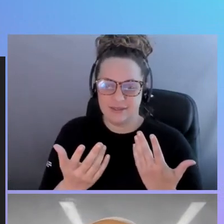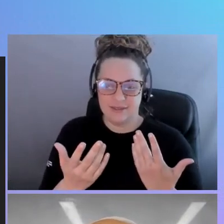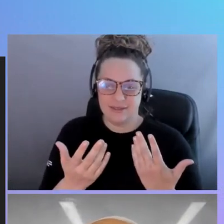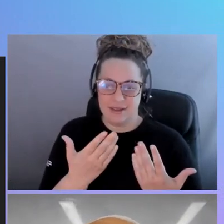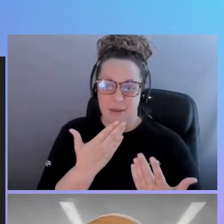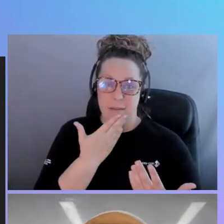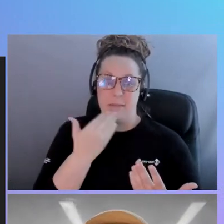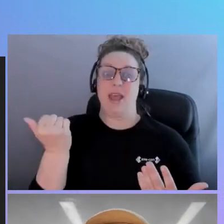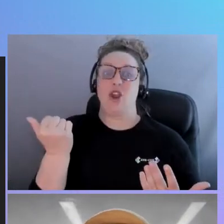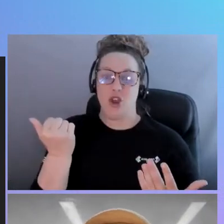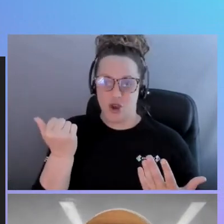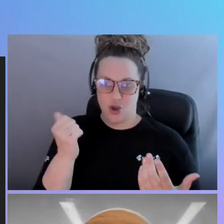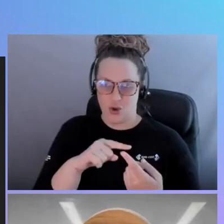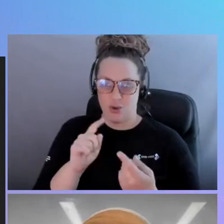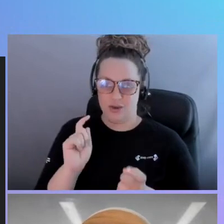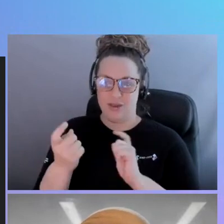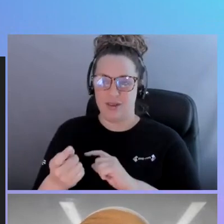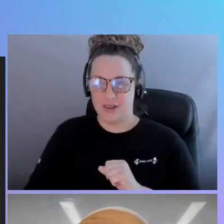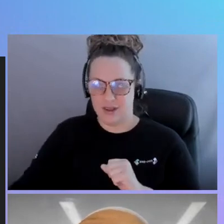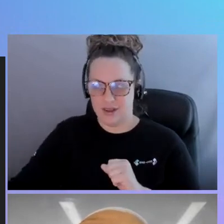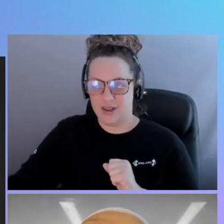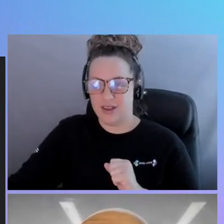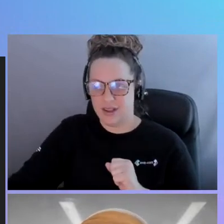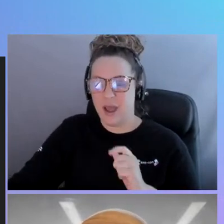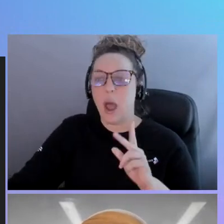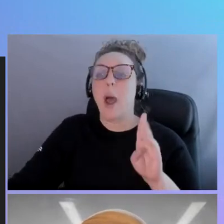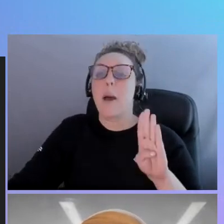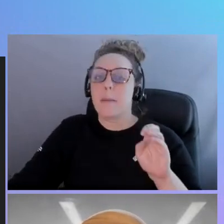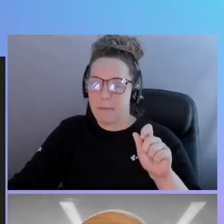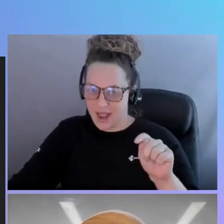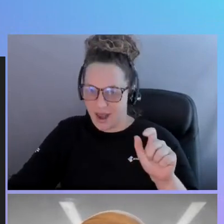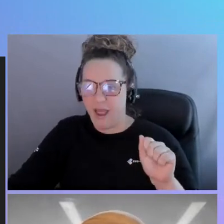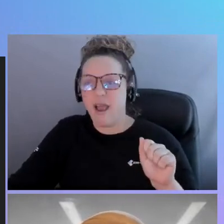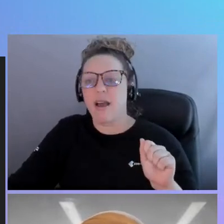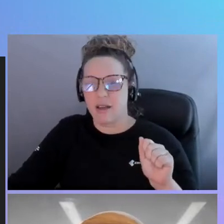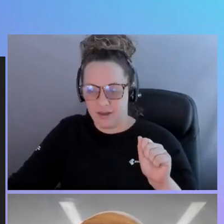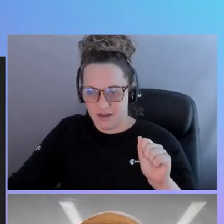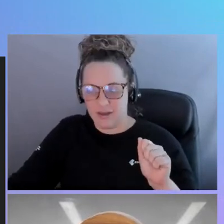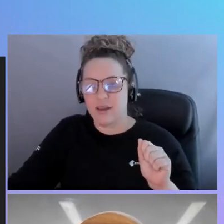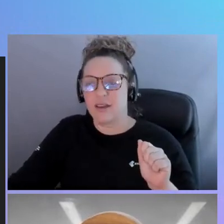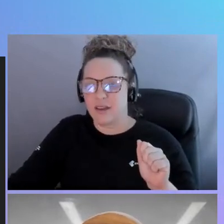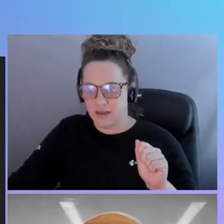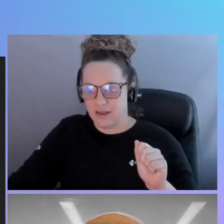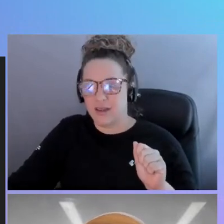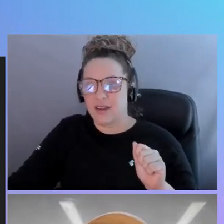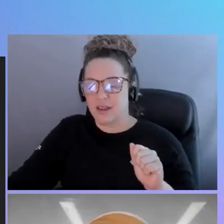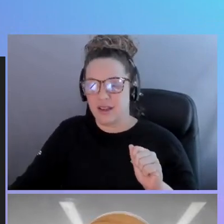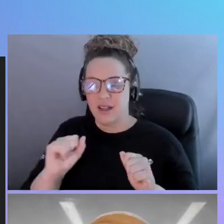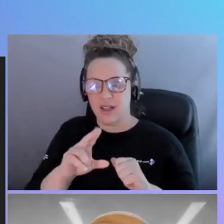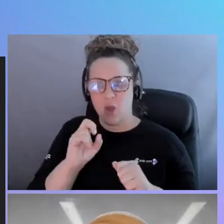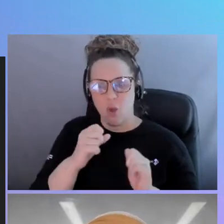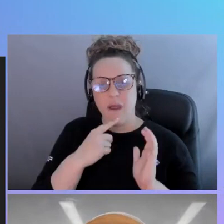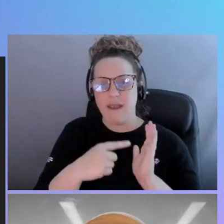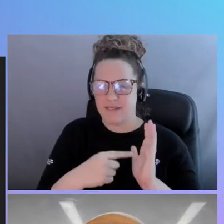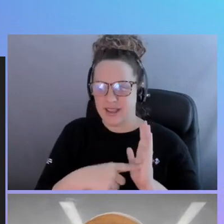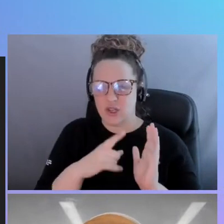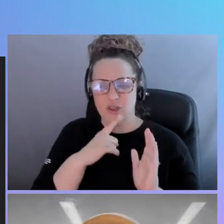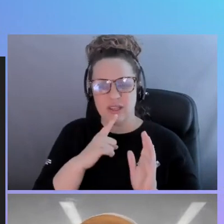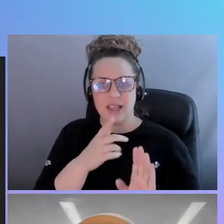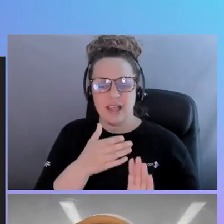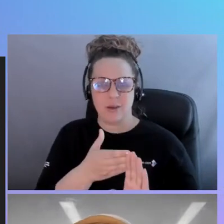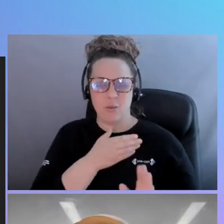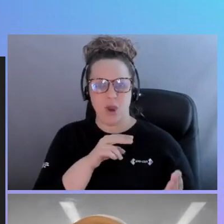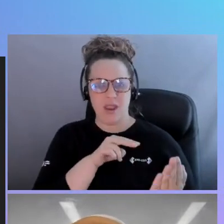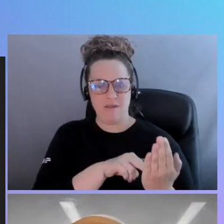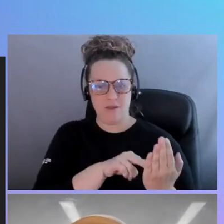of the box. In the slide, I'm showing an example that is one of my favorite SwiftUI features, and is the possibility of previewing